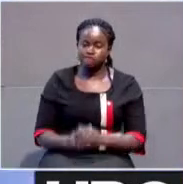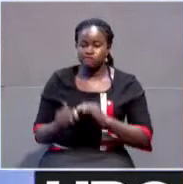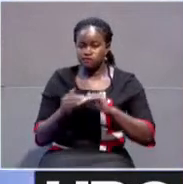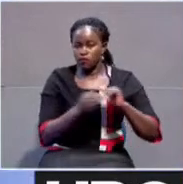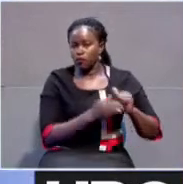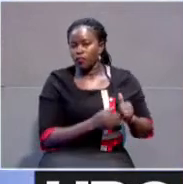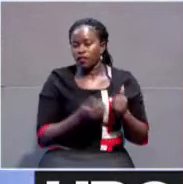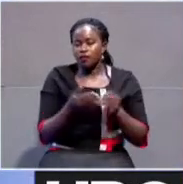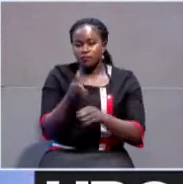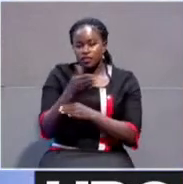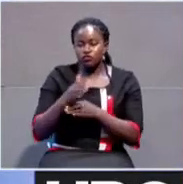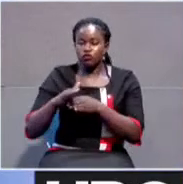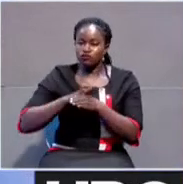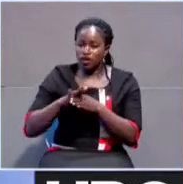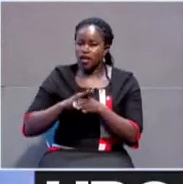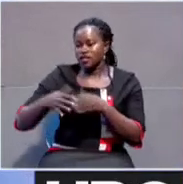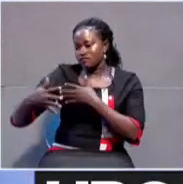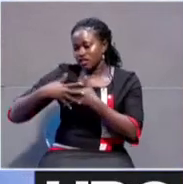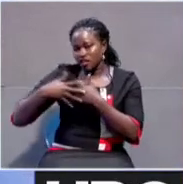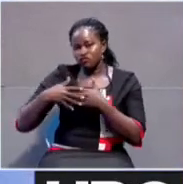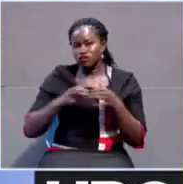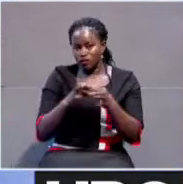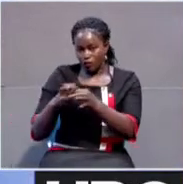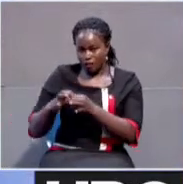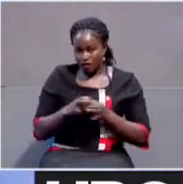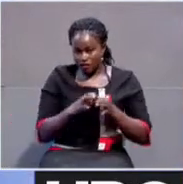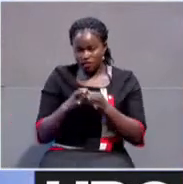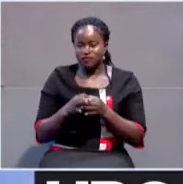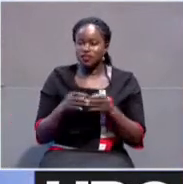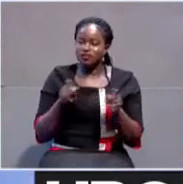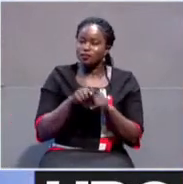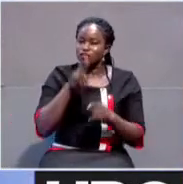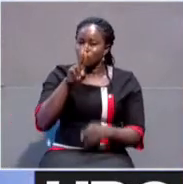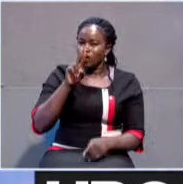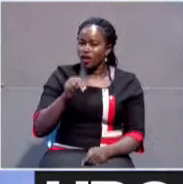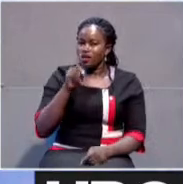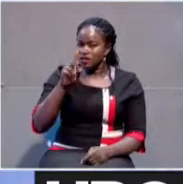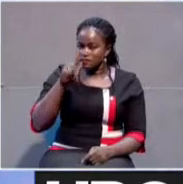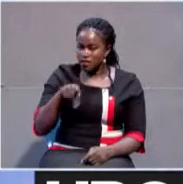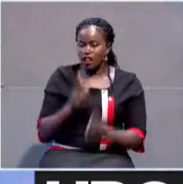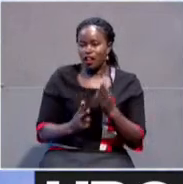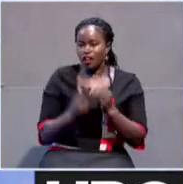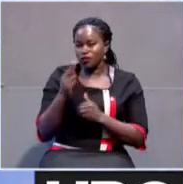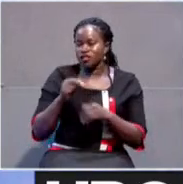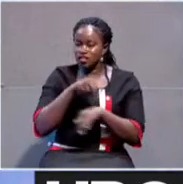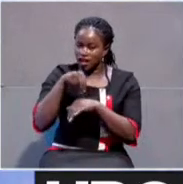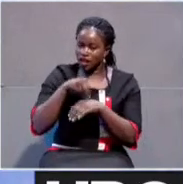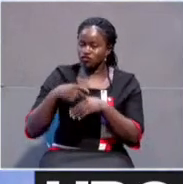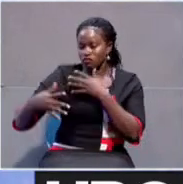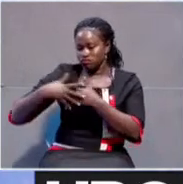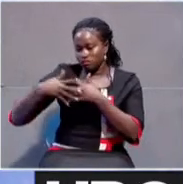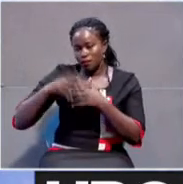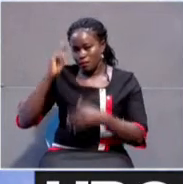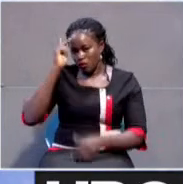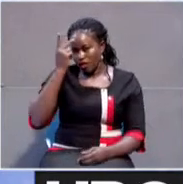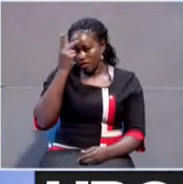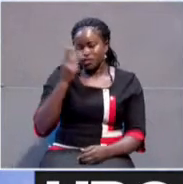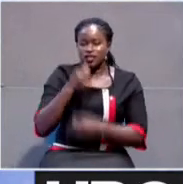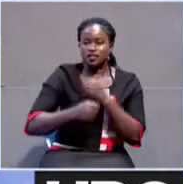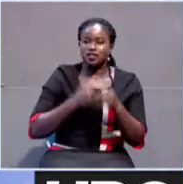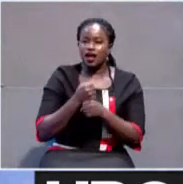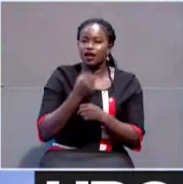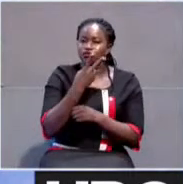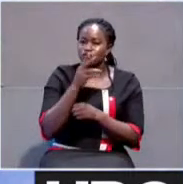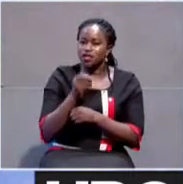And the Ministry of Trade, Industry and Cooperatives and UNDP have launched a National Industrial Policy